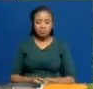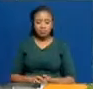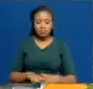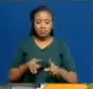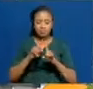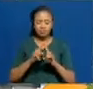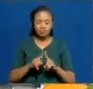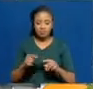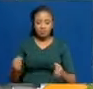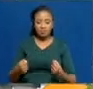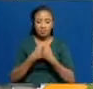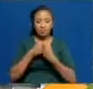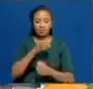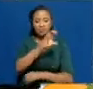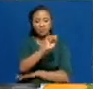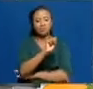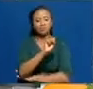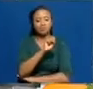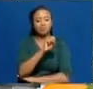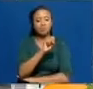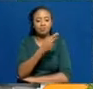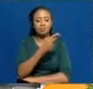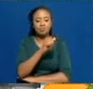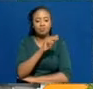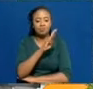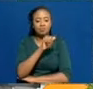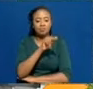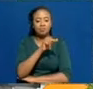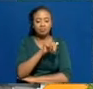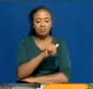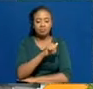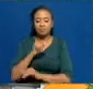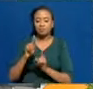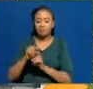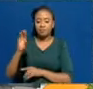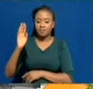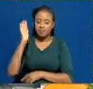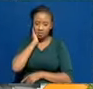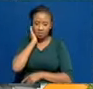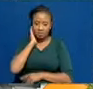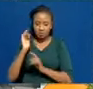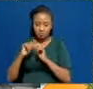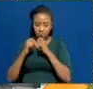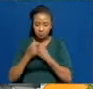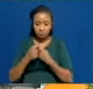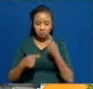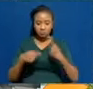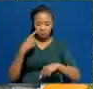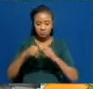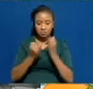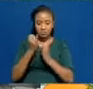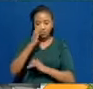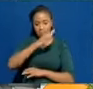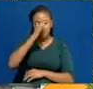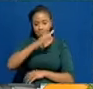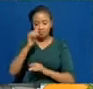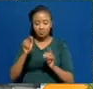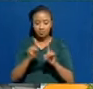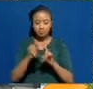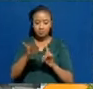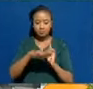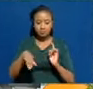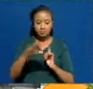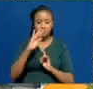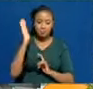growing rivalry between Shabana FC and Murang'a Seal played out on Sunday afternoon when the two teams clashed at the St. Sebastian Park